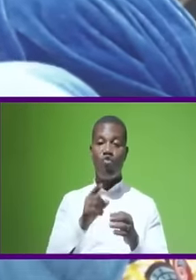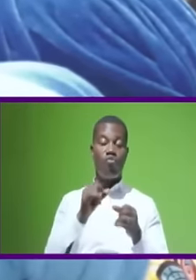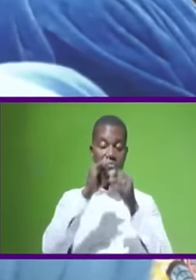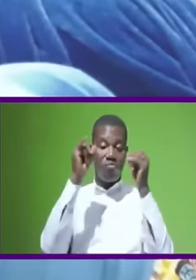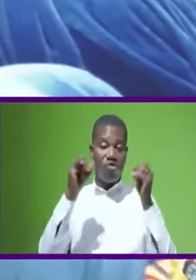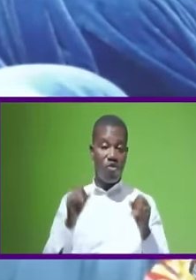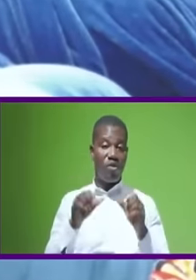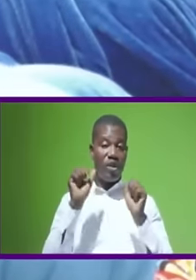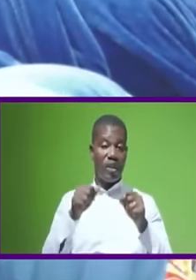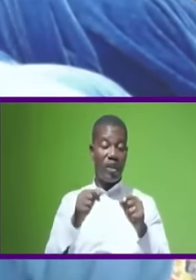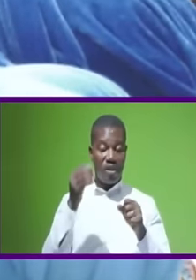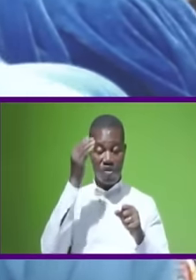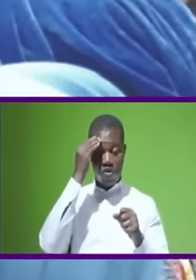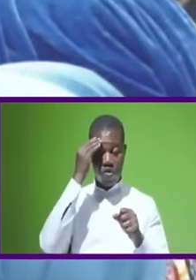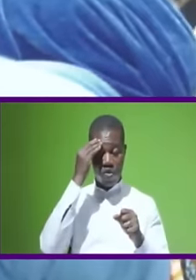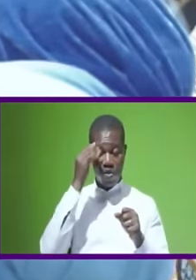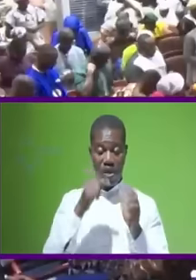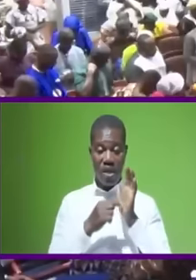And the way